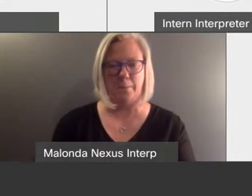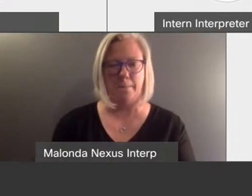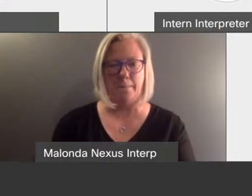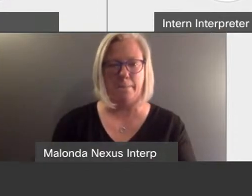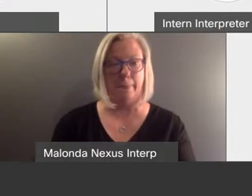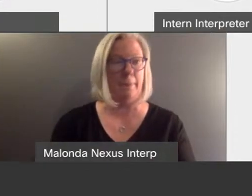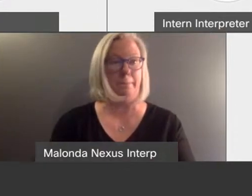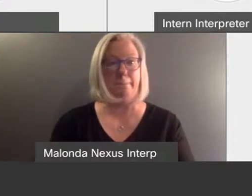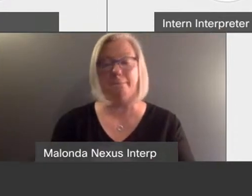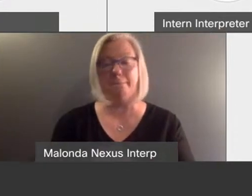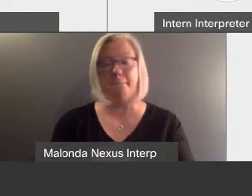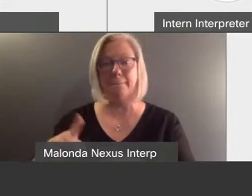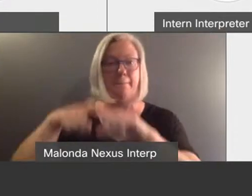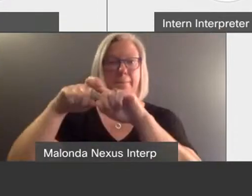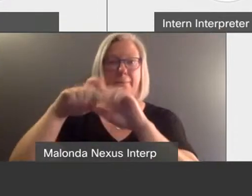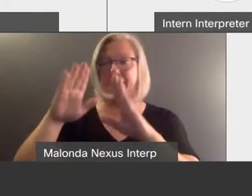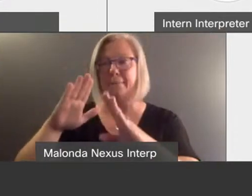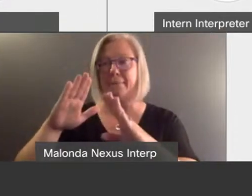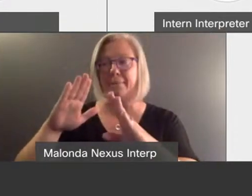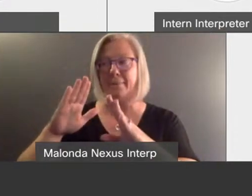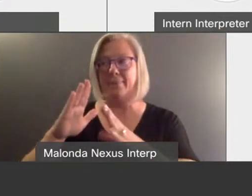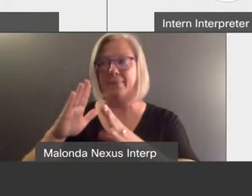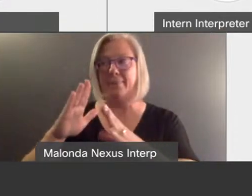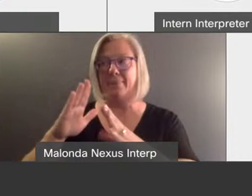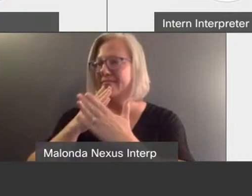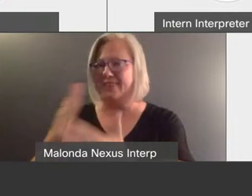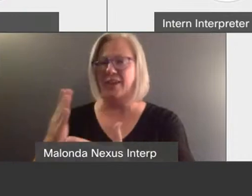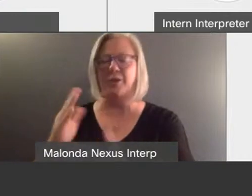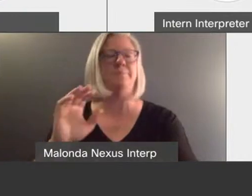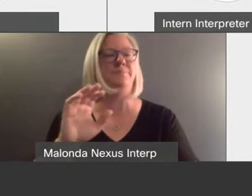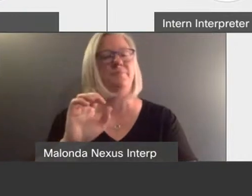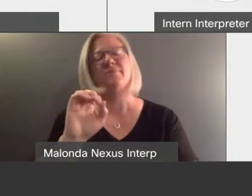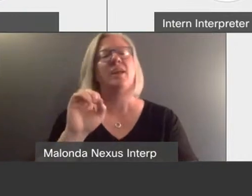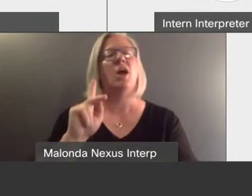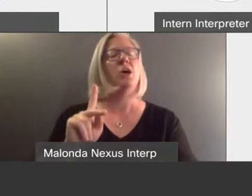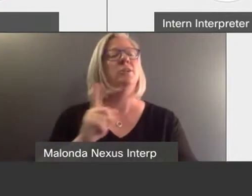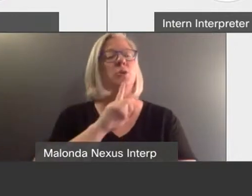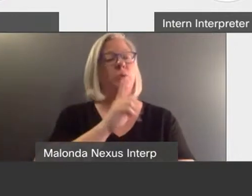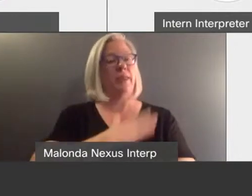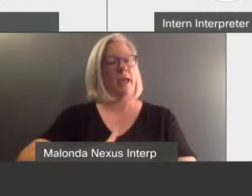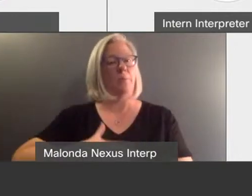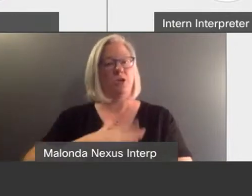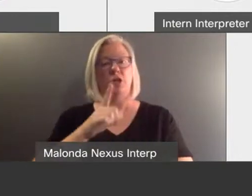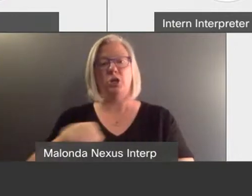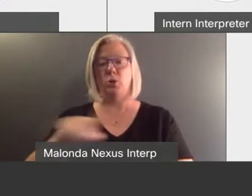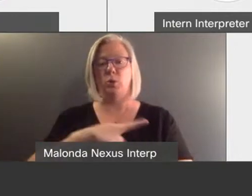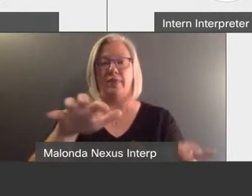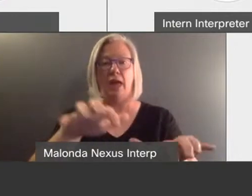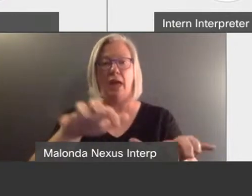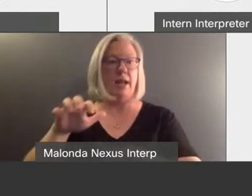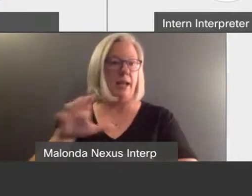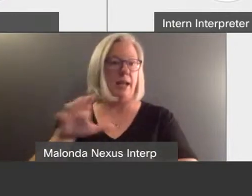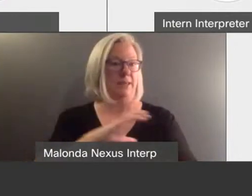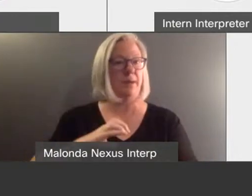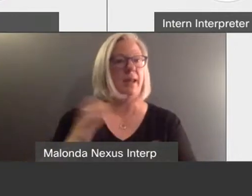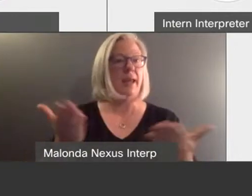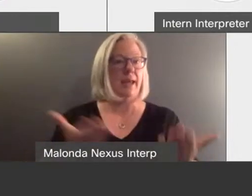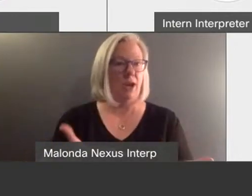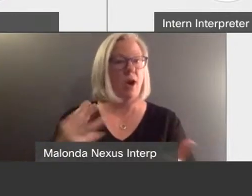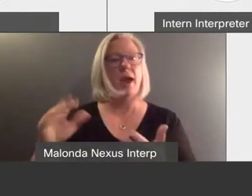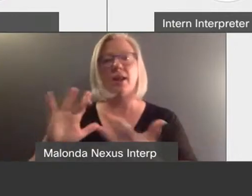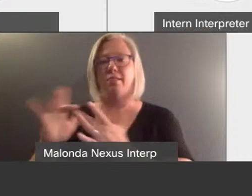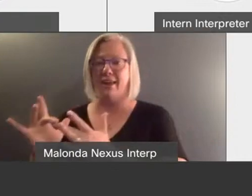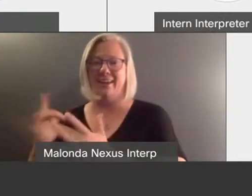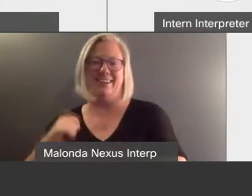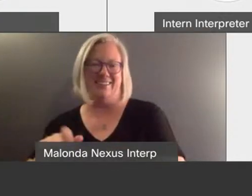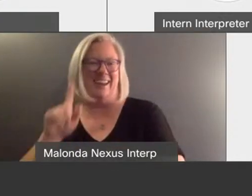Okay, well, thank you. Thank you, Representative Burroughs. All right, really appreciate those in the audience and the committee members, both here and online, as we could